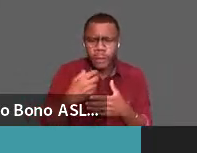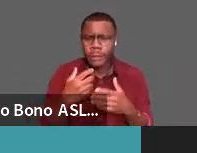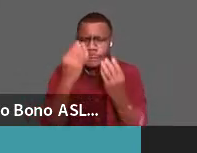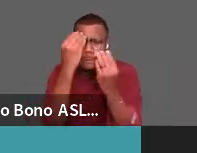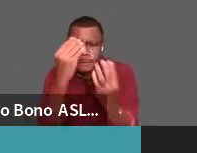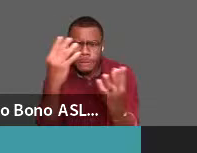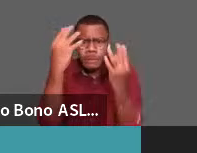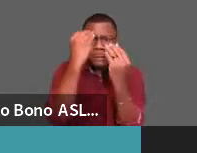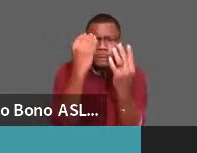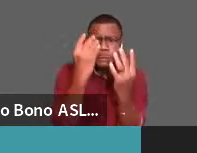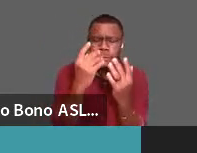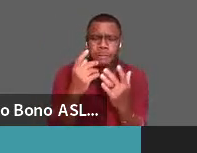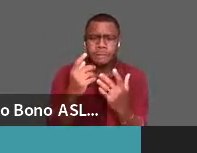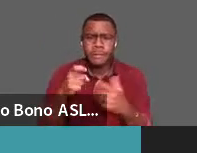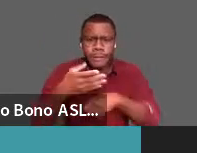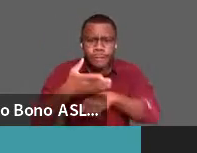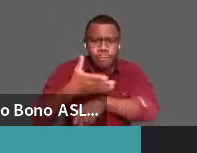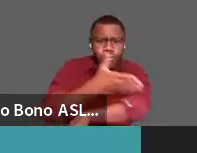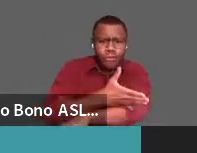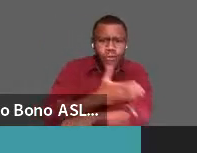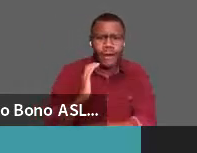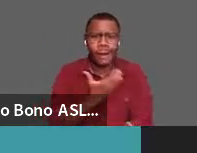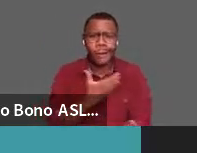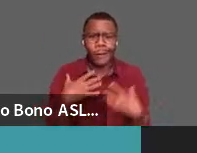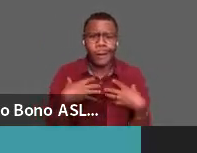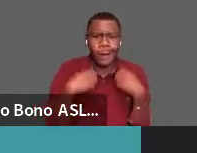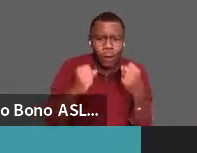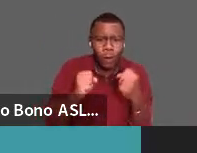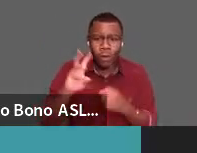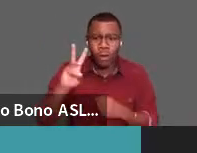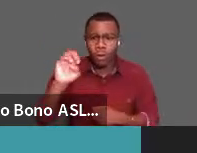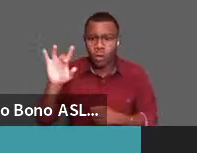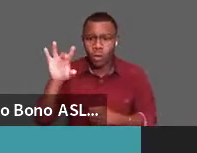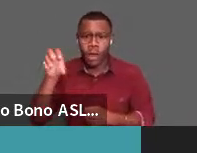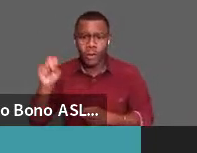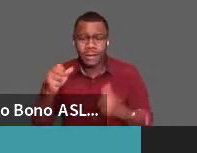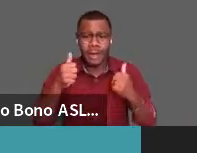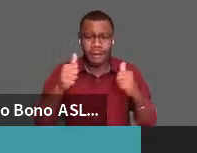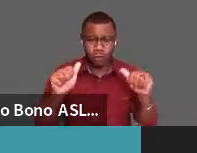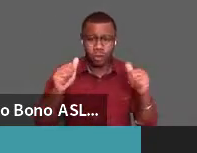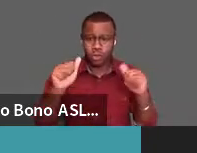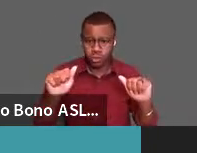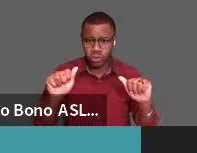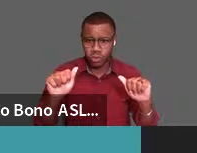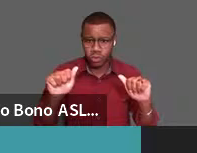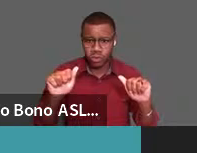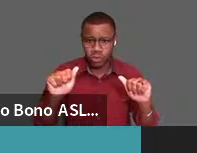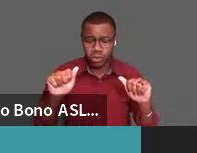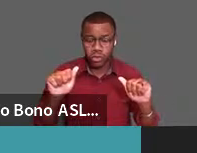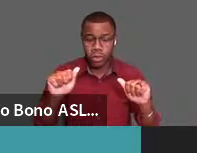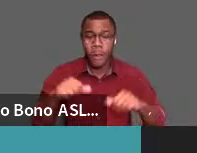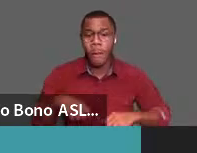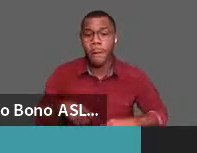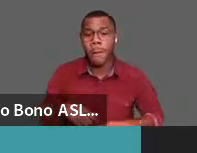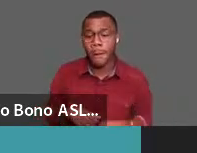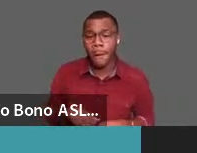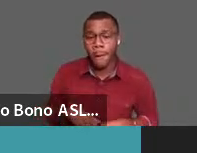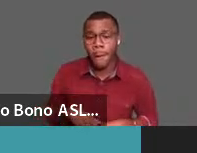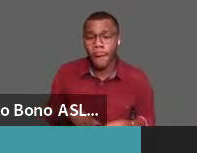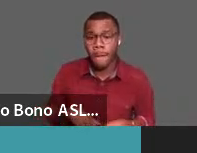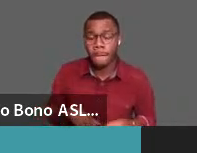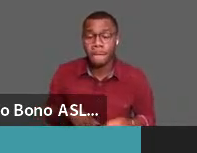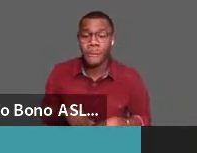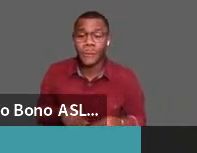And I think we were quite happy and pleased with the infusion of Rescue Act